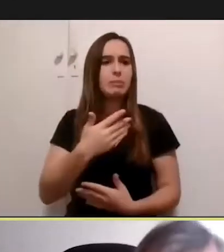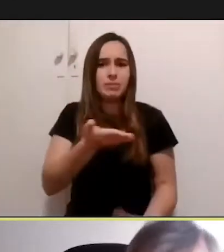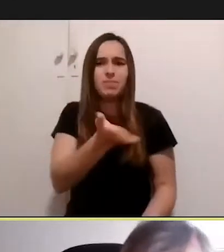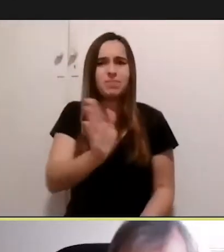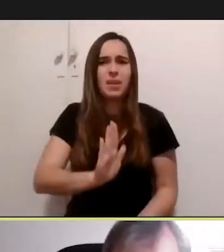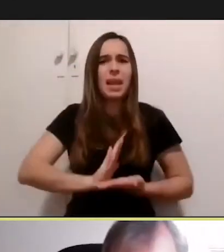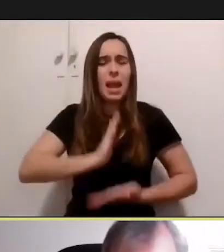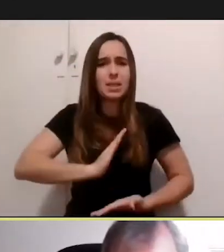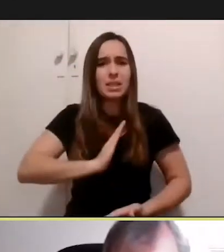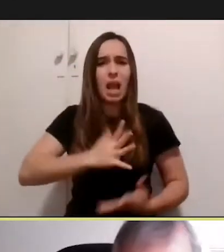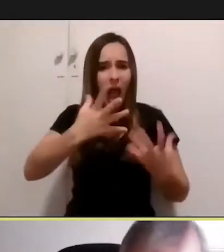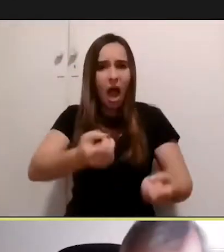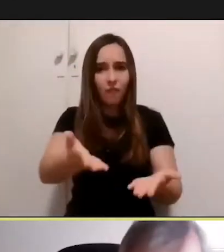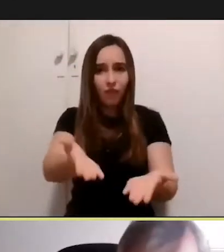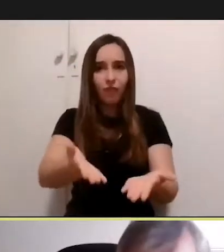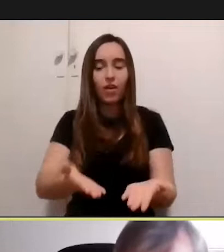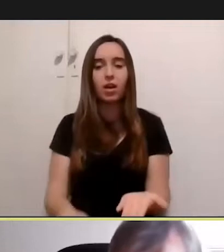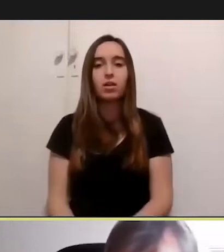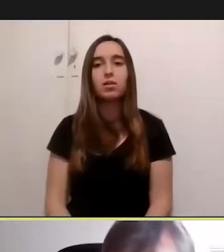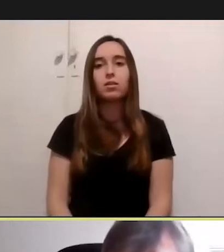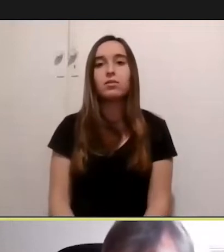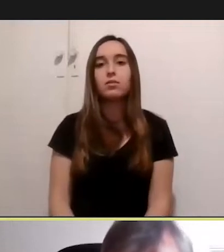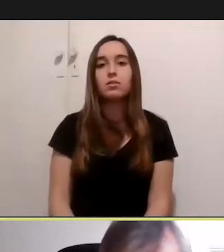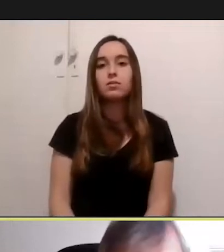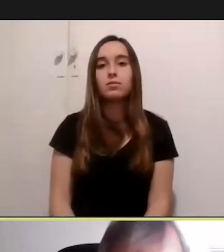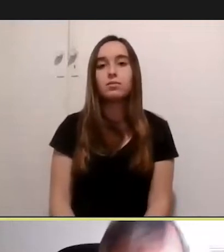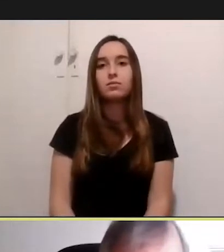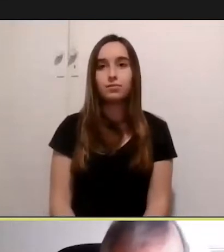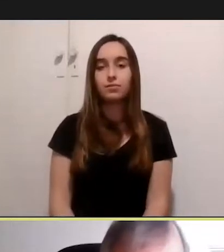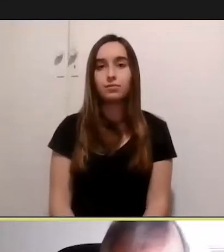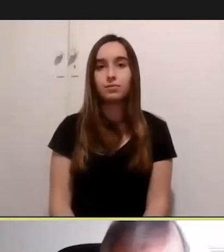Before that, you assume they didn't have capacity.